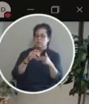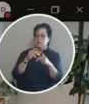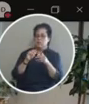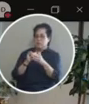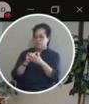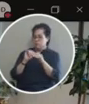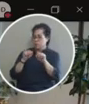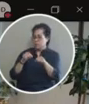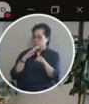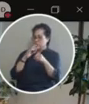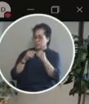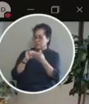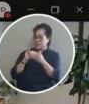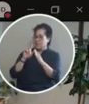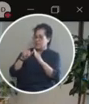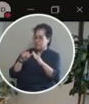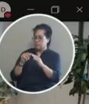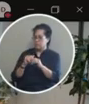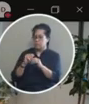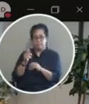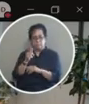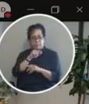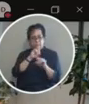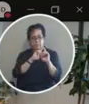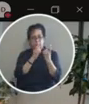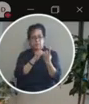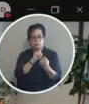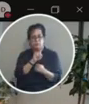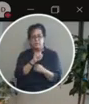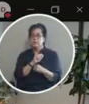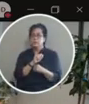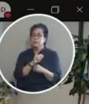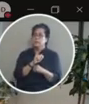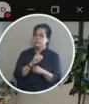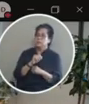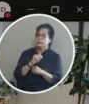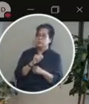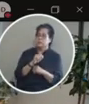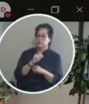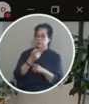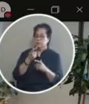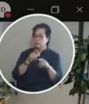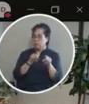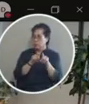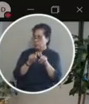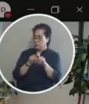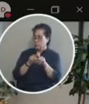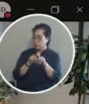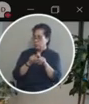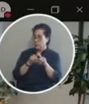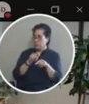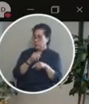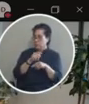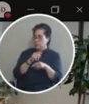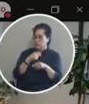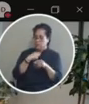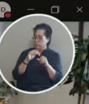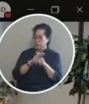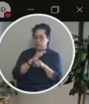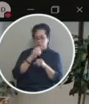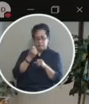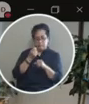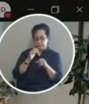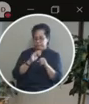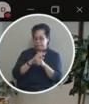be addressed later. Representative Schwartzbein. Yeah, I just wanted to wrap up as the last speaker that I totally respect